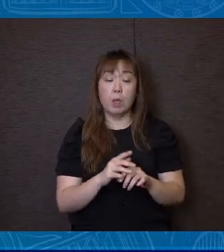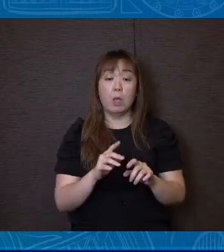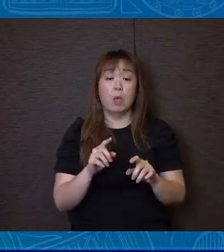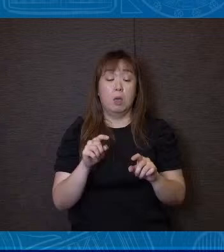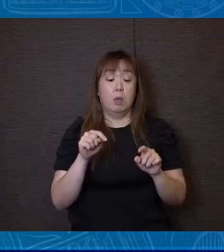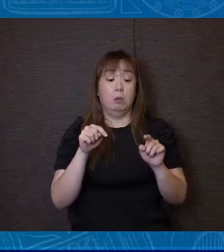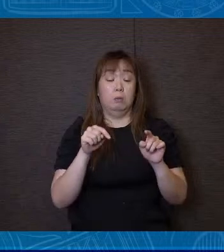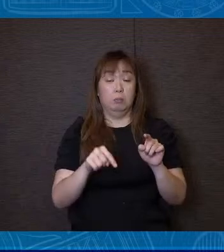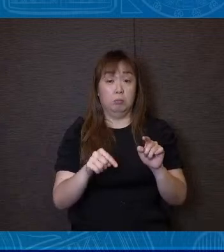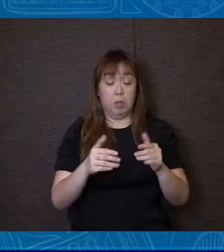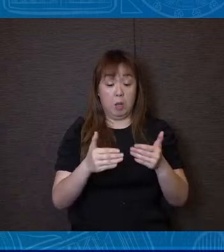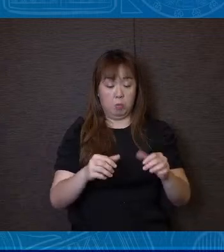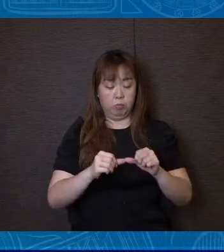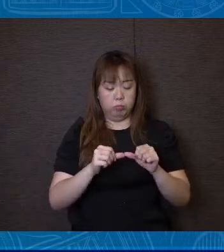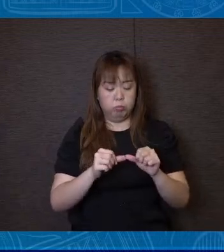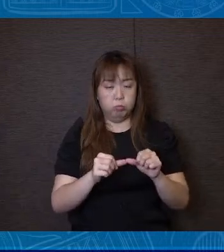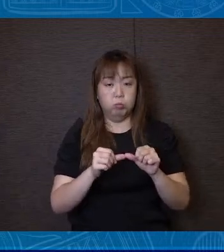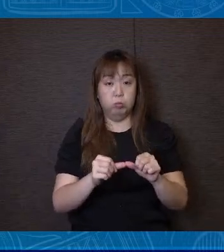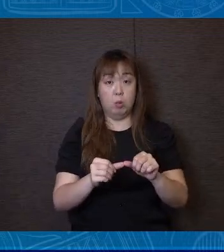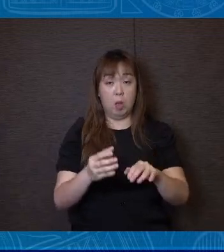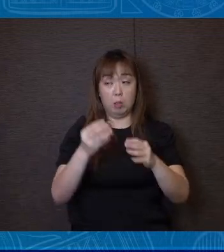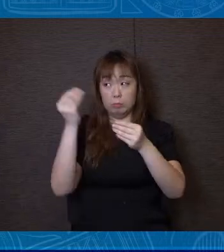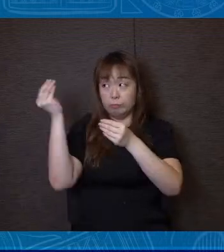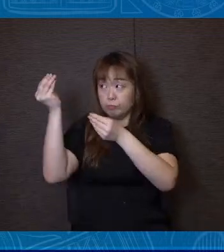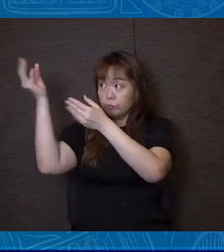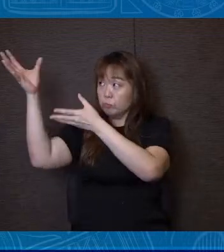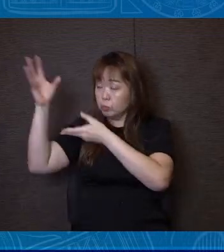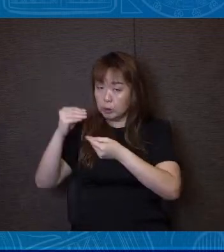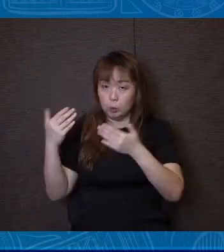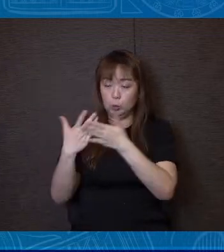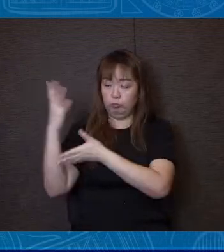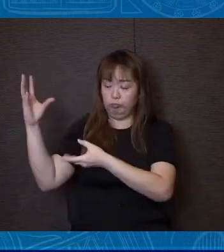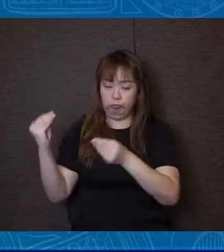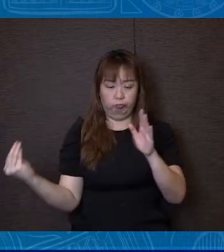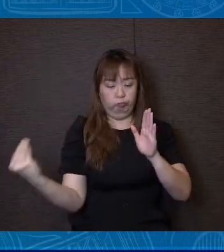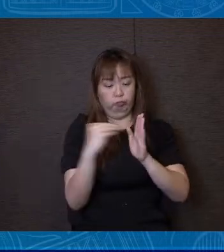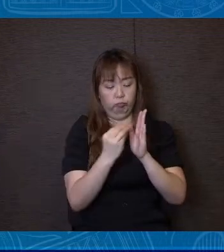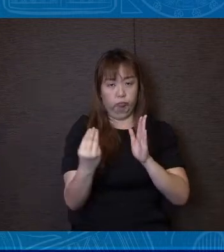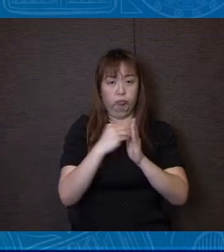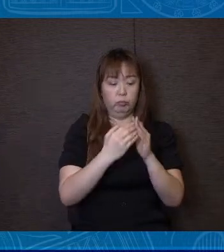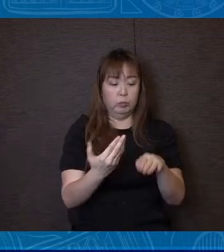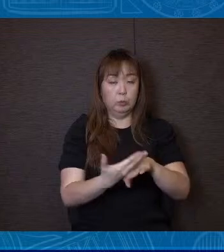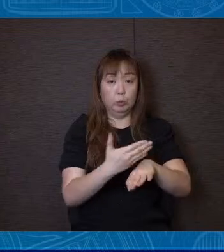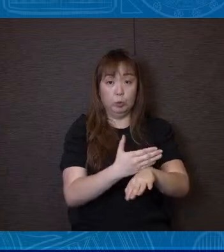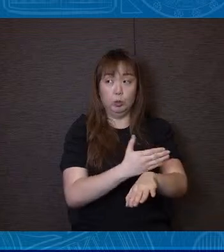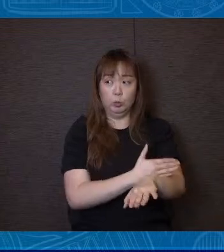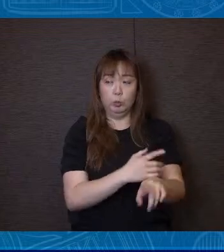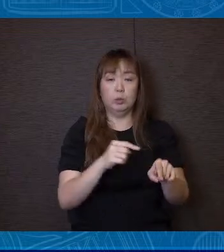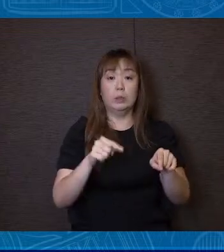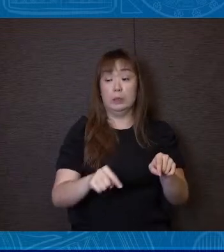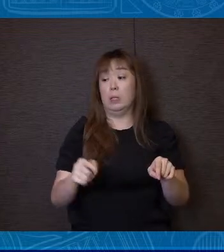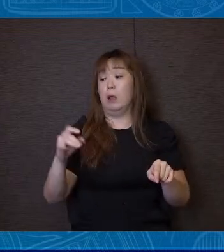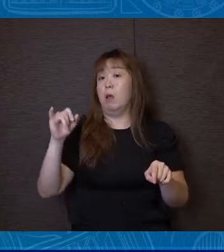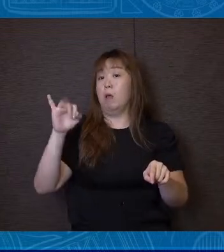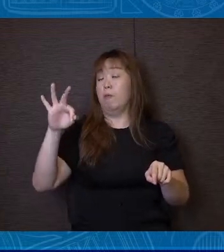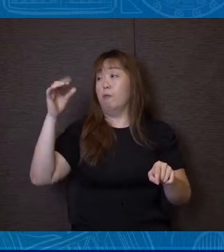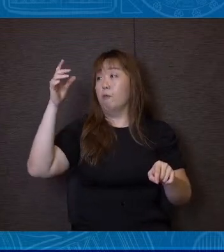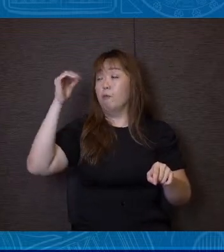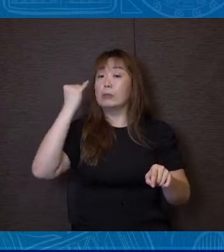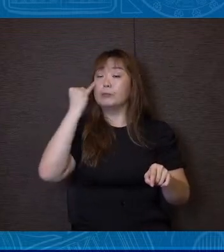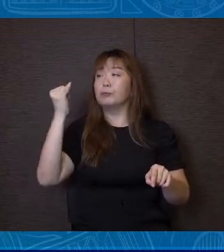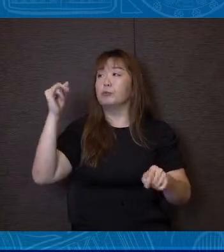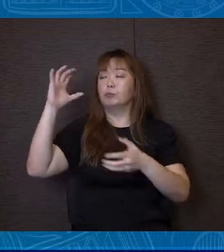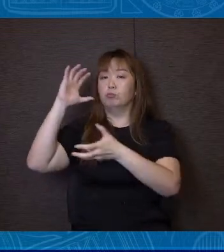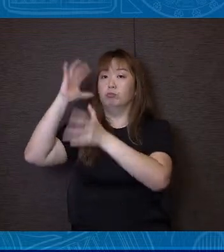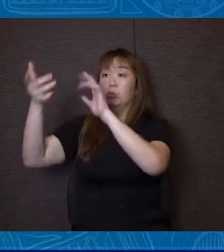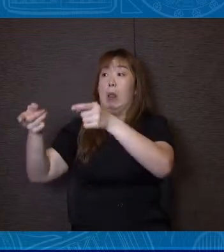keeping that plan constantly updated, then you are aware that at some point in time, when something big like that happens, then it's easy